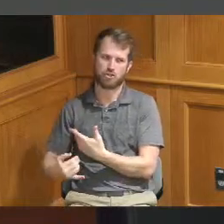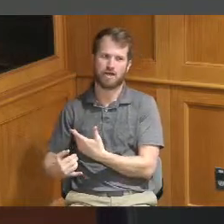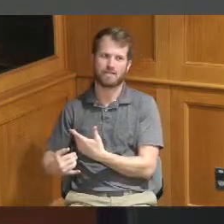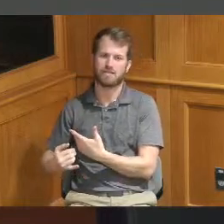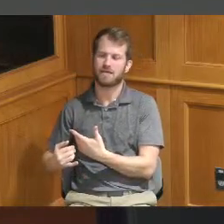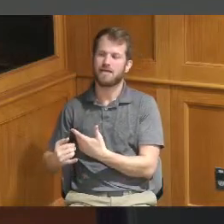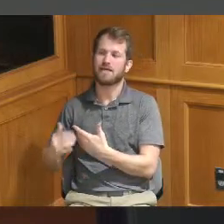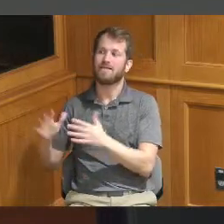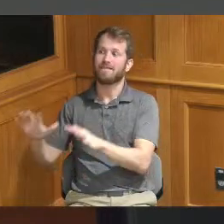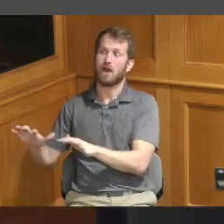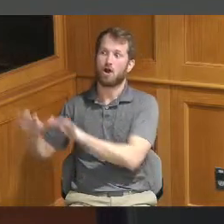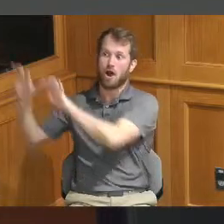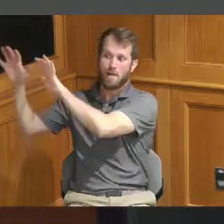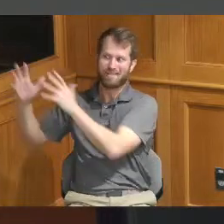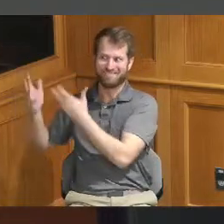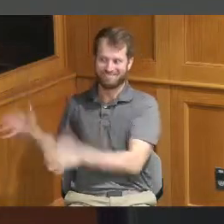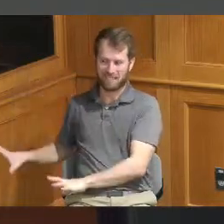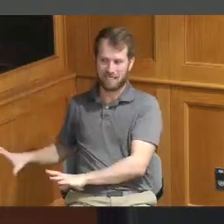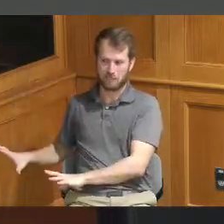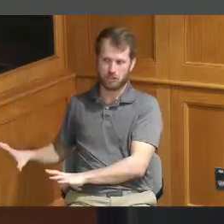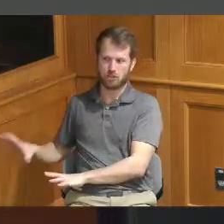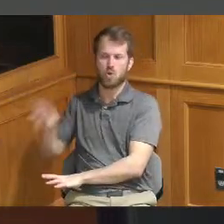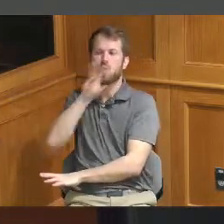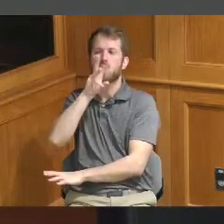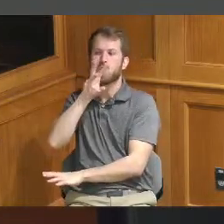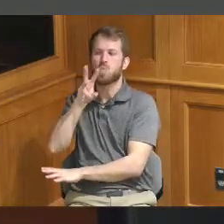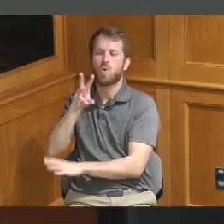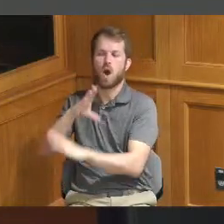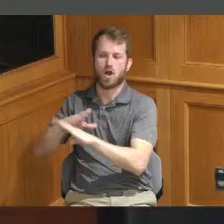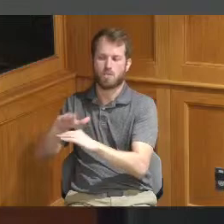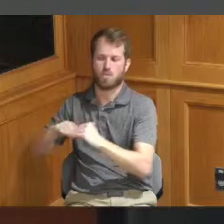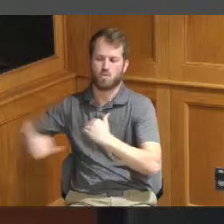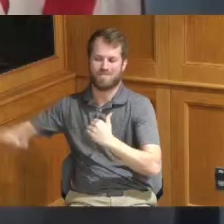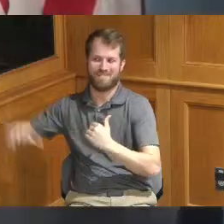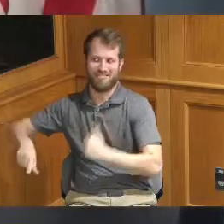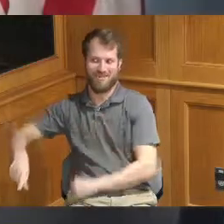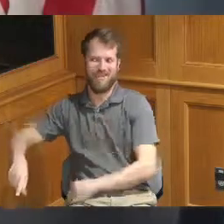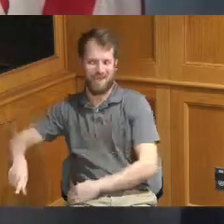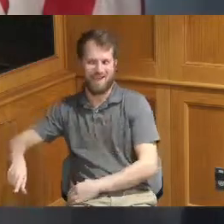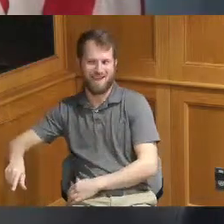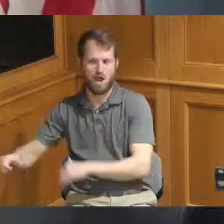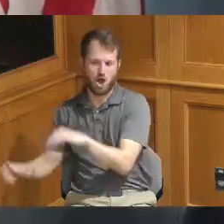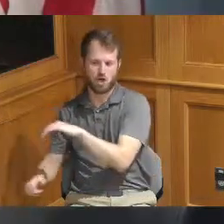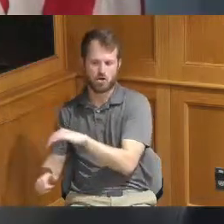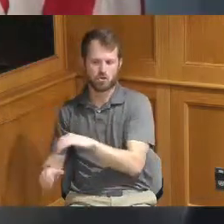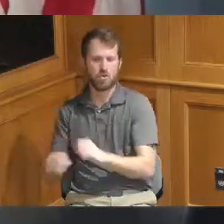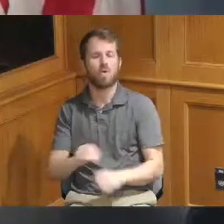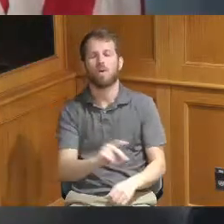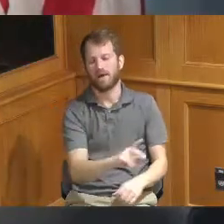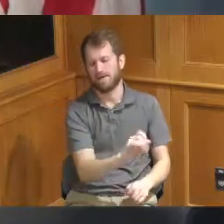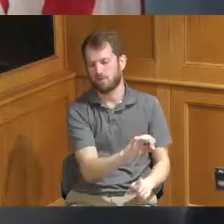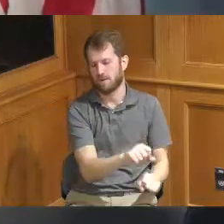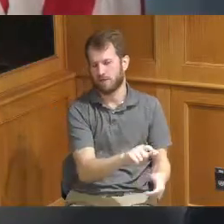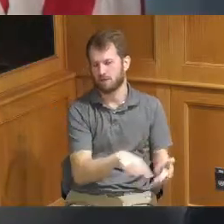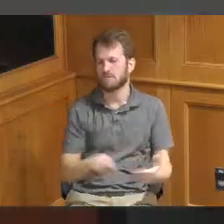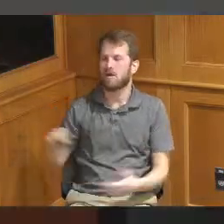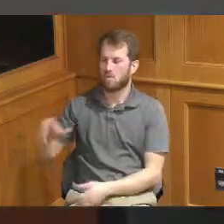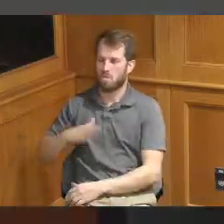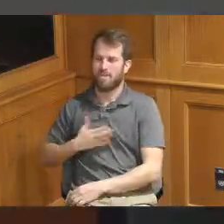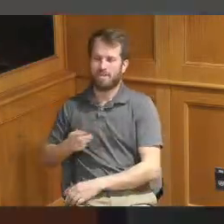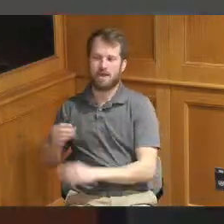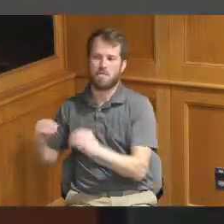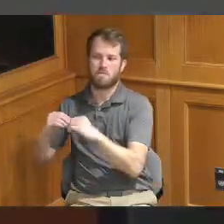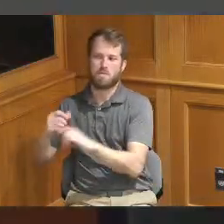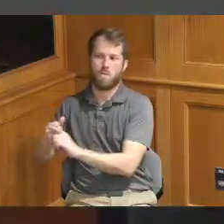the waterproofing under. Okay. Yeah, exactly. Okay. Well, that'd be great if you could Yeah, check I'm into that. happy to follow up and get the board a broader report on that